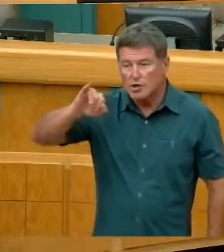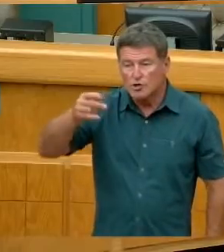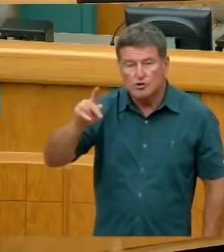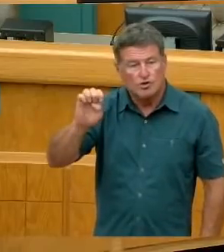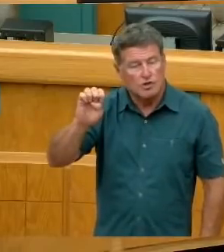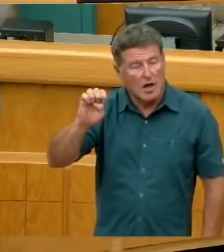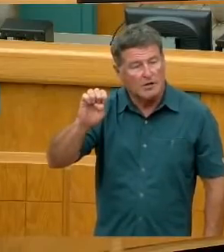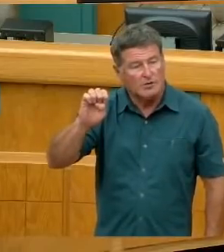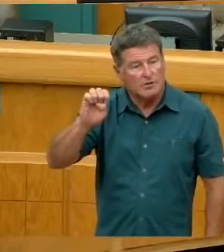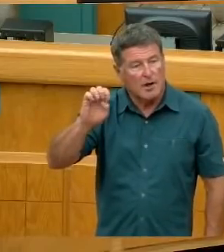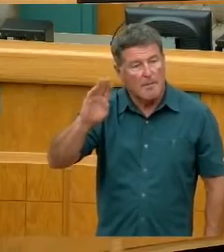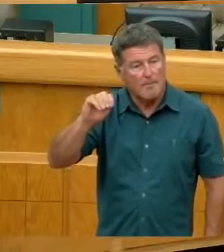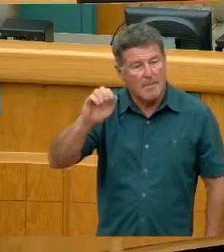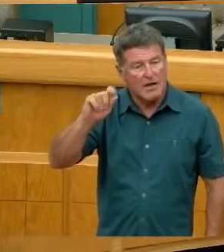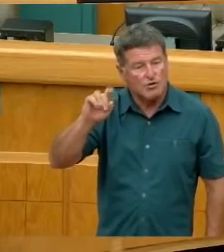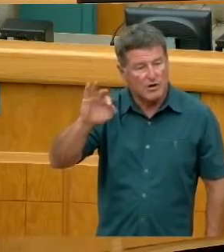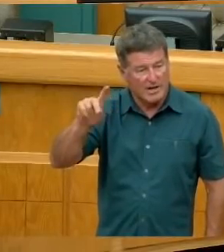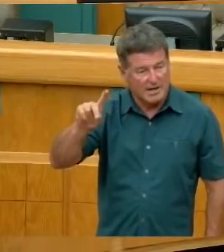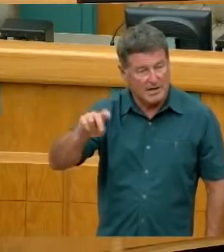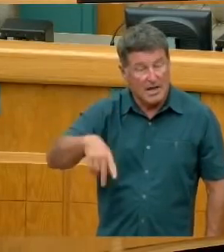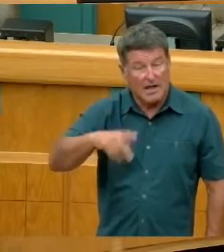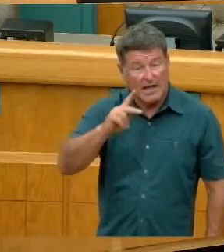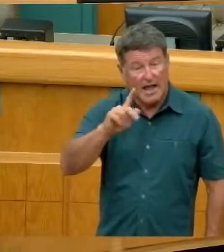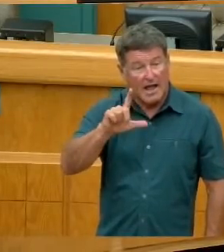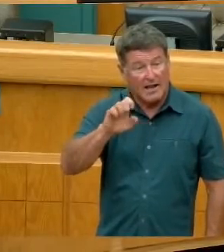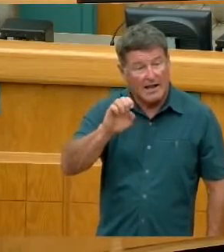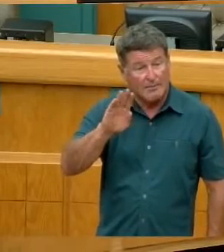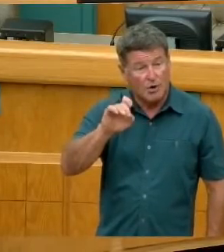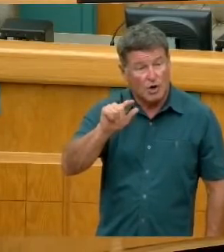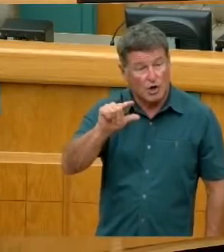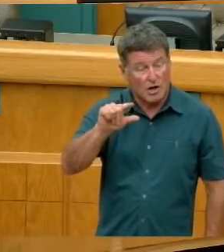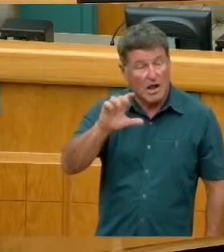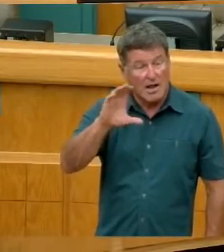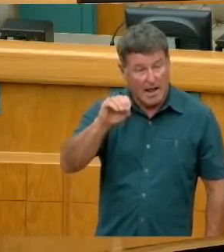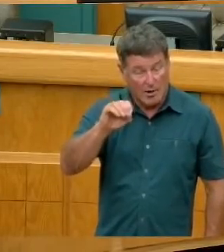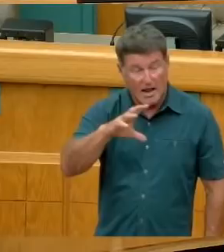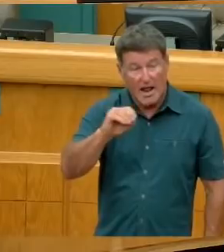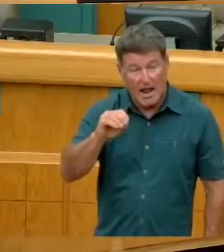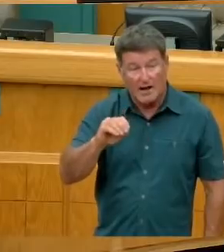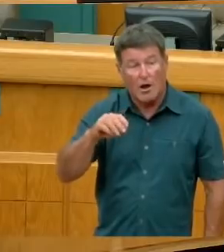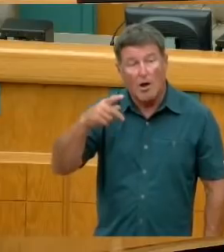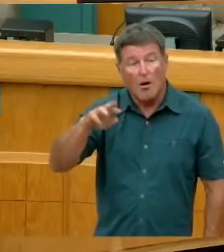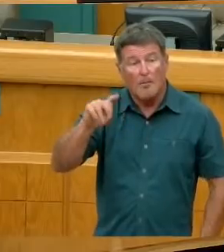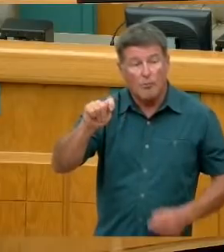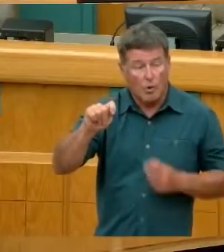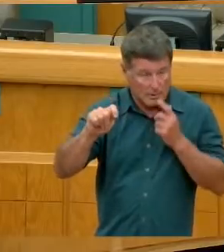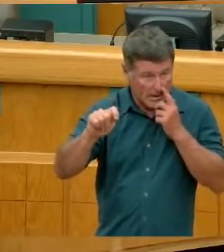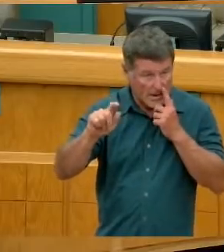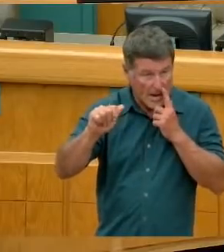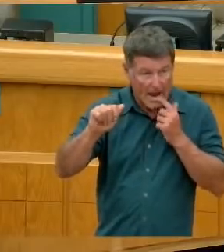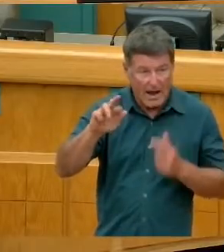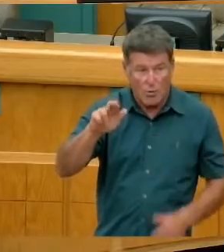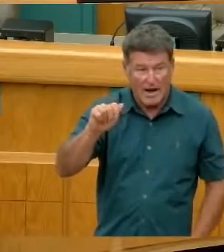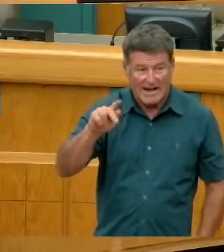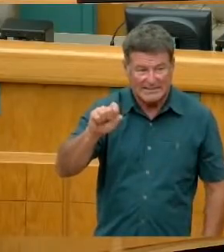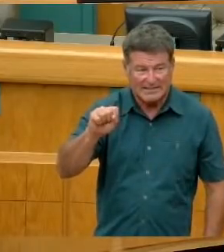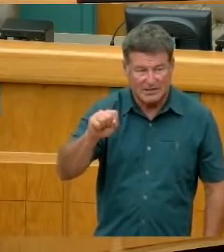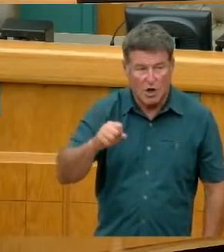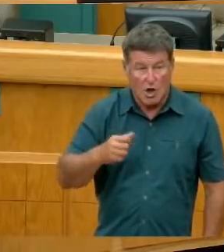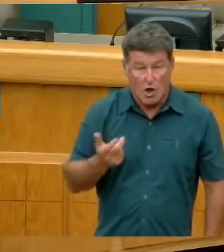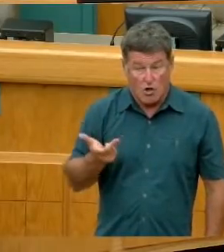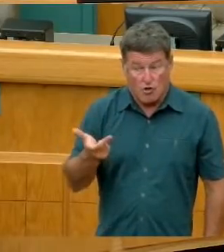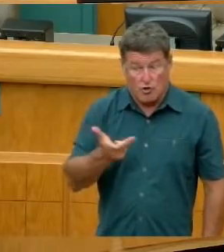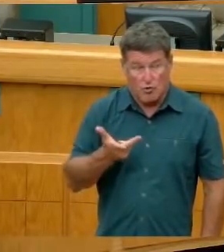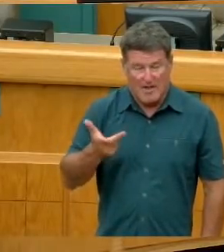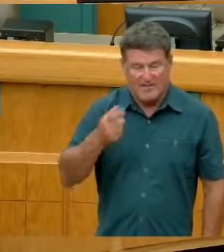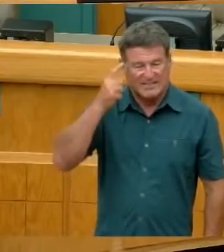County, Port Aransas Mayor, Mayor Bouillon, and together we have asked for another consultation with the General Land